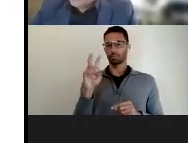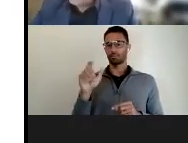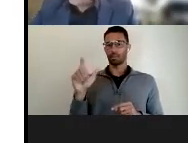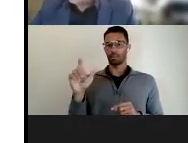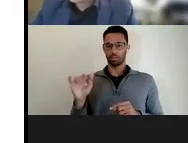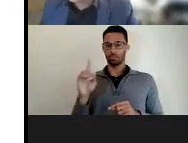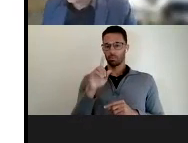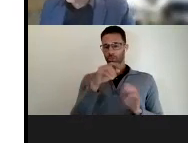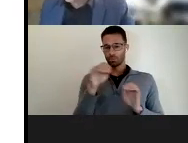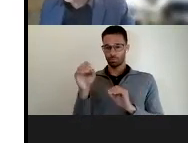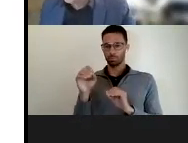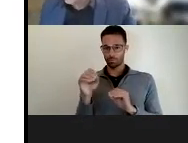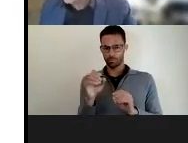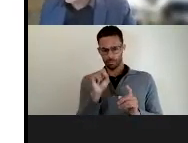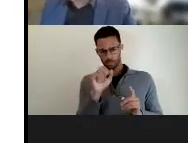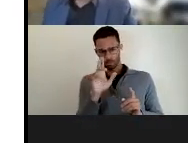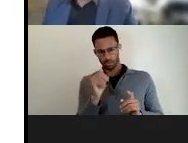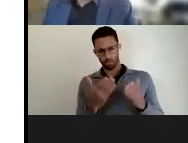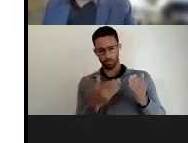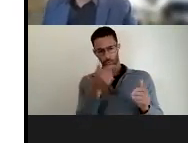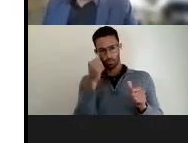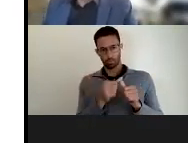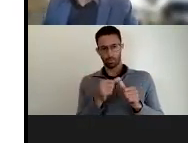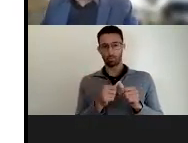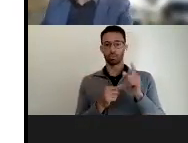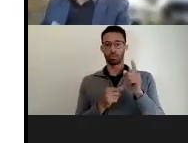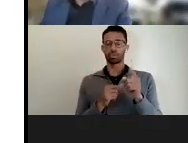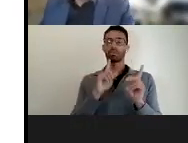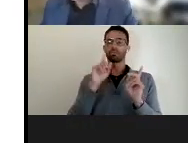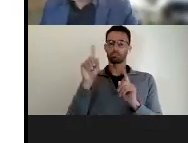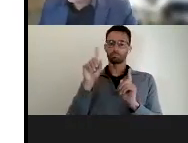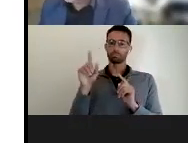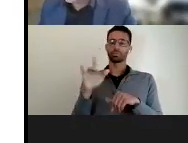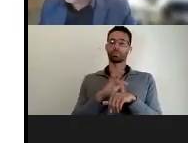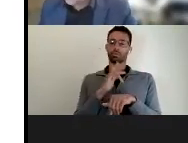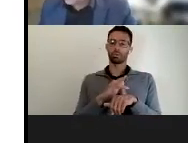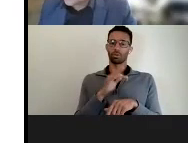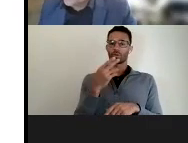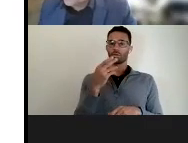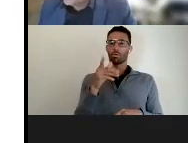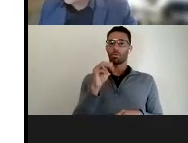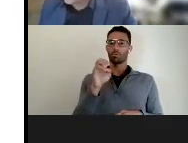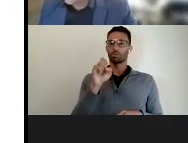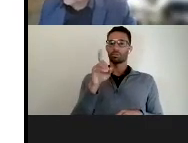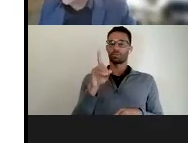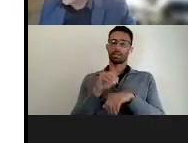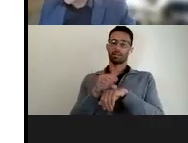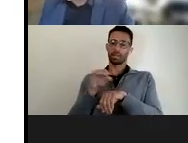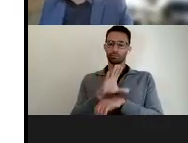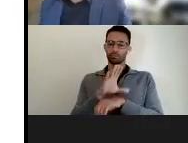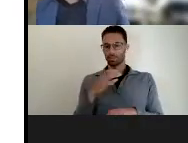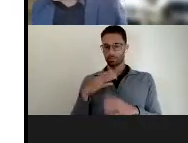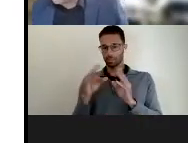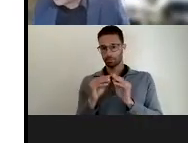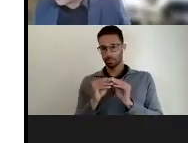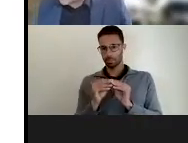Sarah, you might remember her, she did attend some of the early, what was then known as the Olmstead Advisory Committee meetings when they were held at the